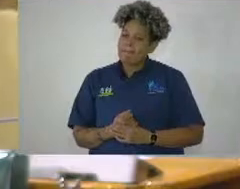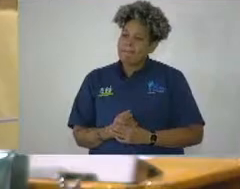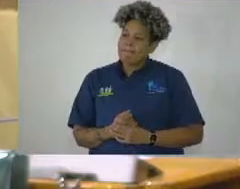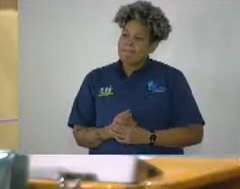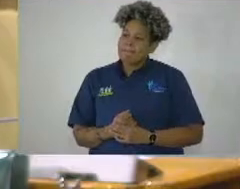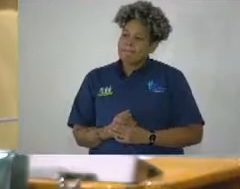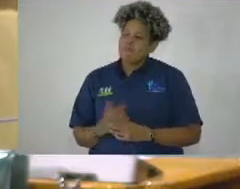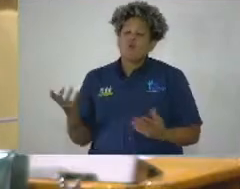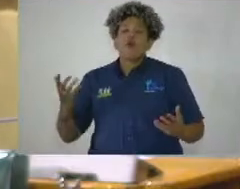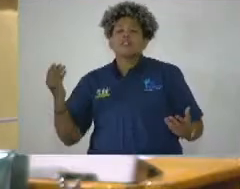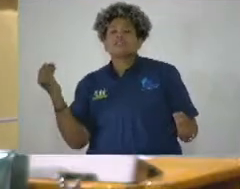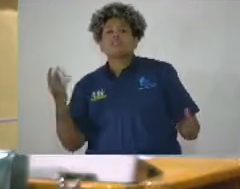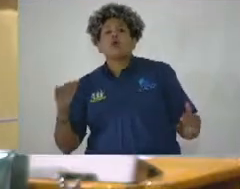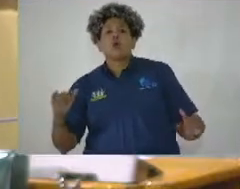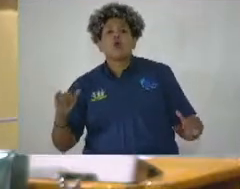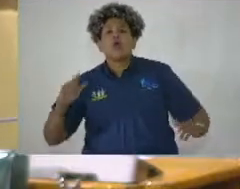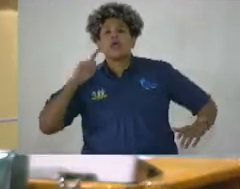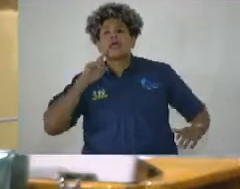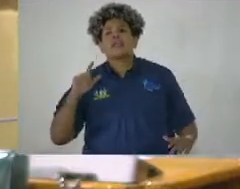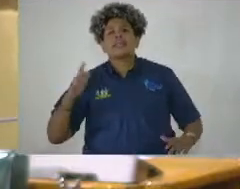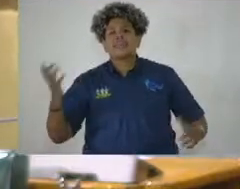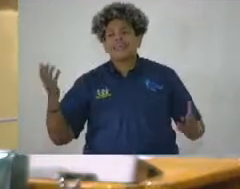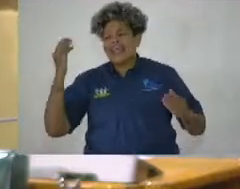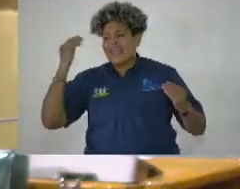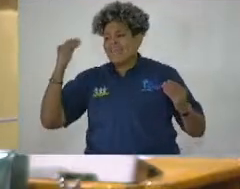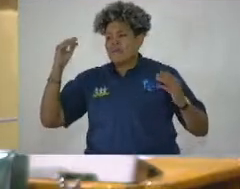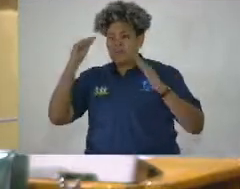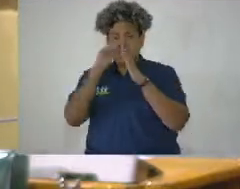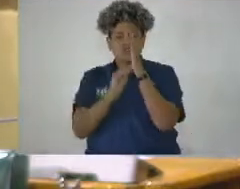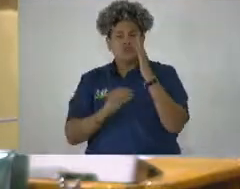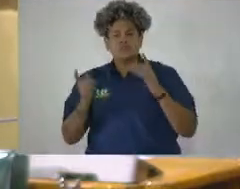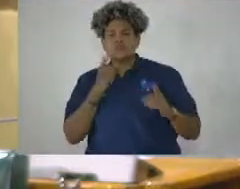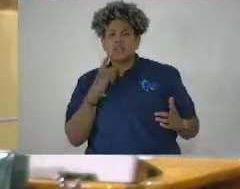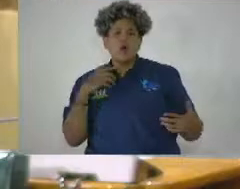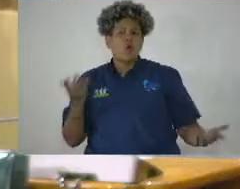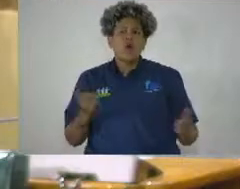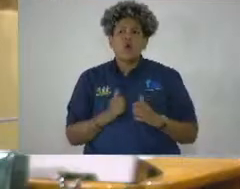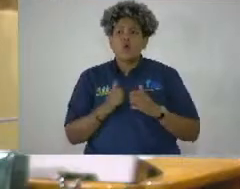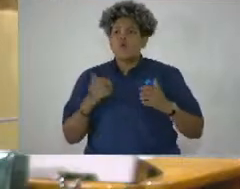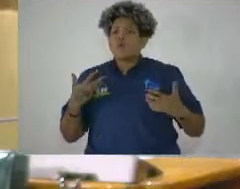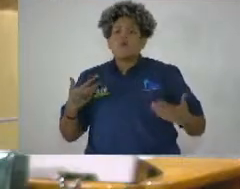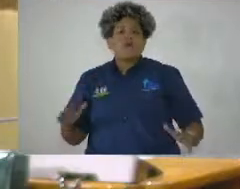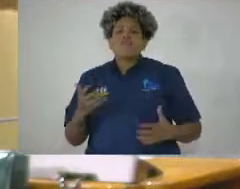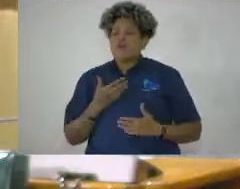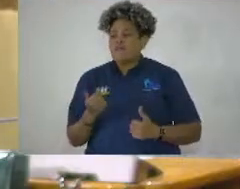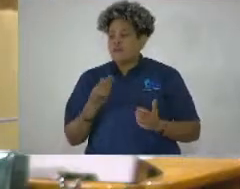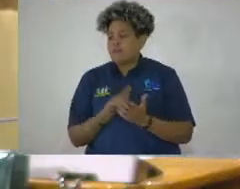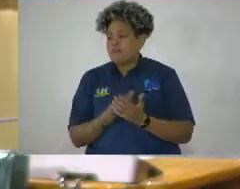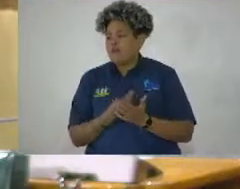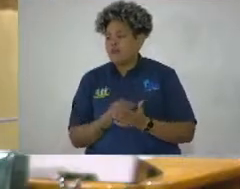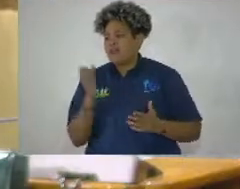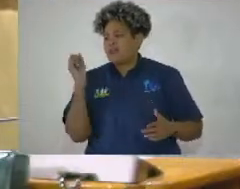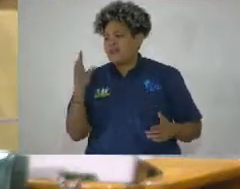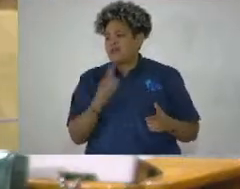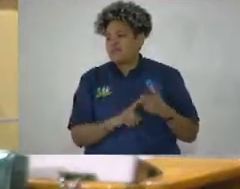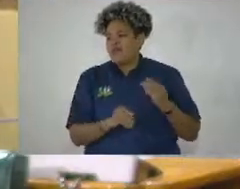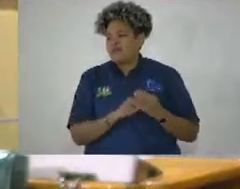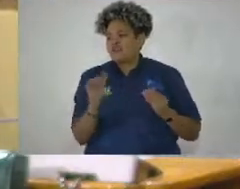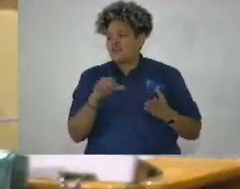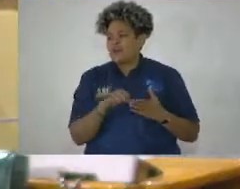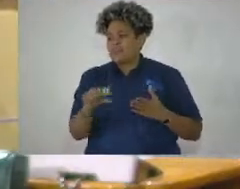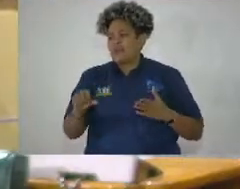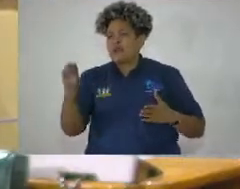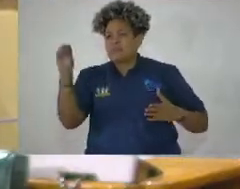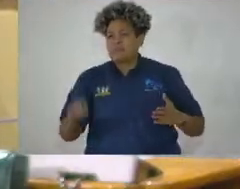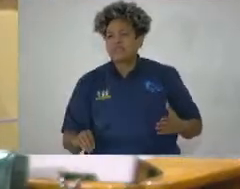what they were saying is that the asymmetry of information is such that we don't have the confidence to put the whole money up front and also pay a